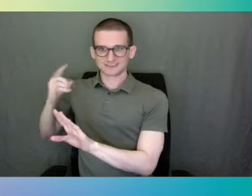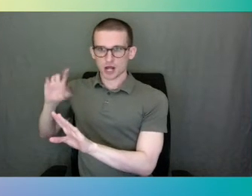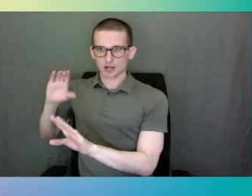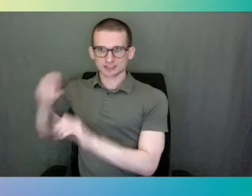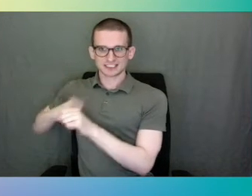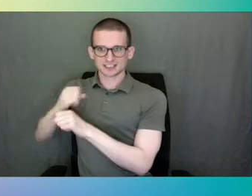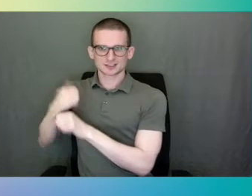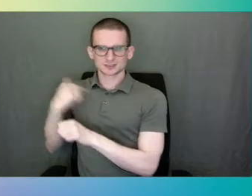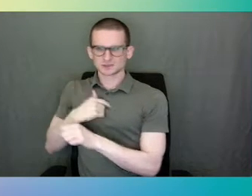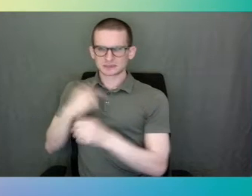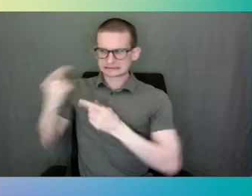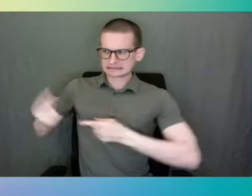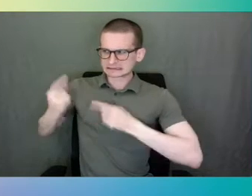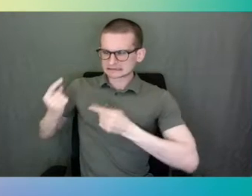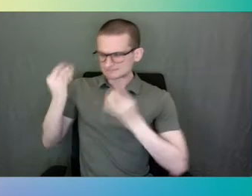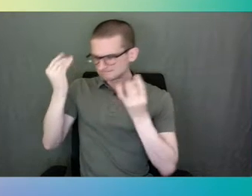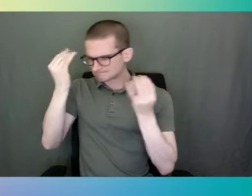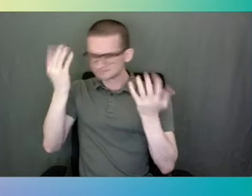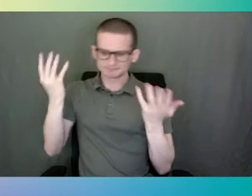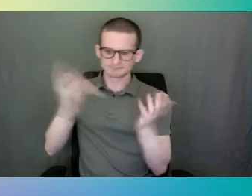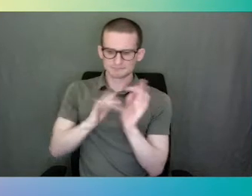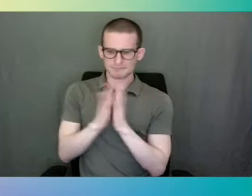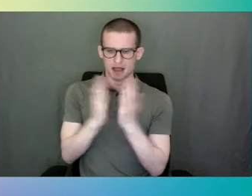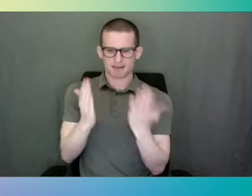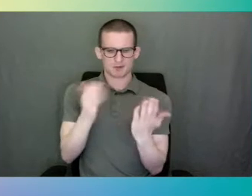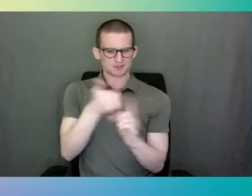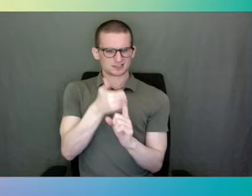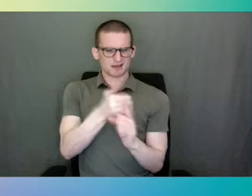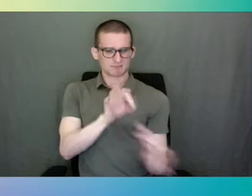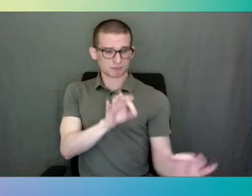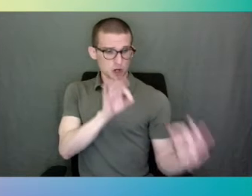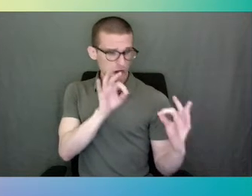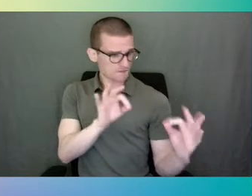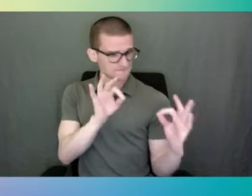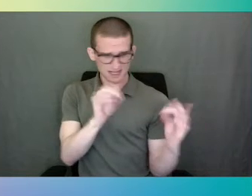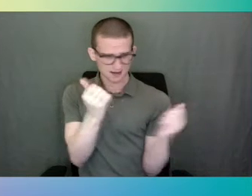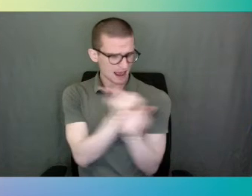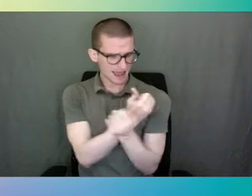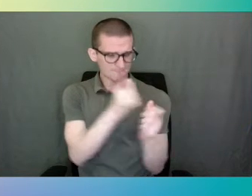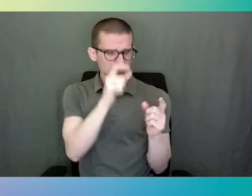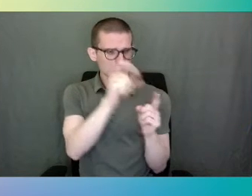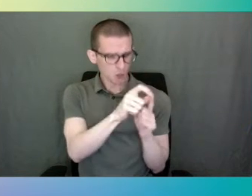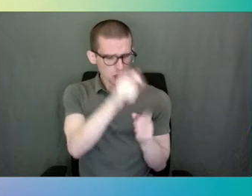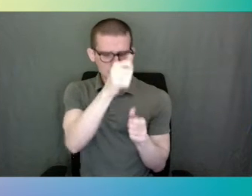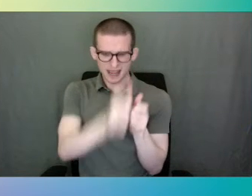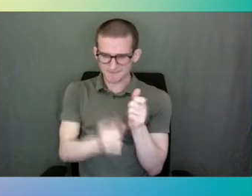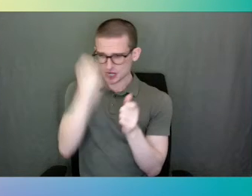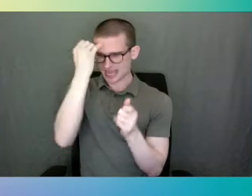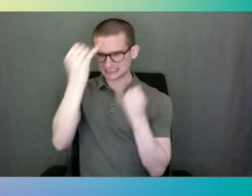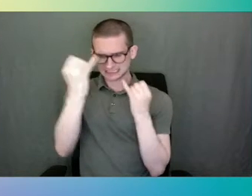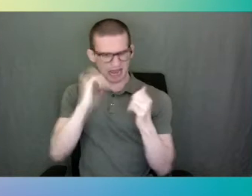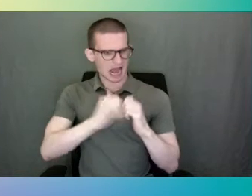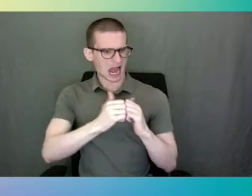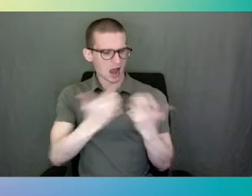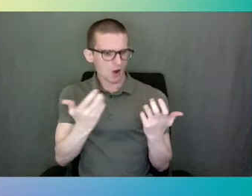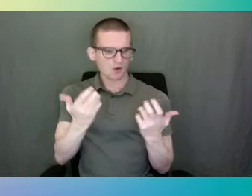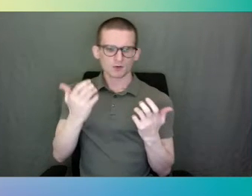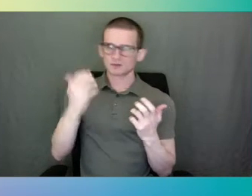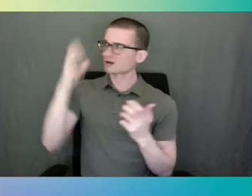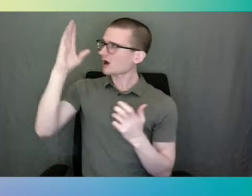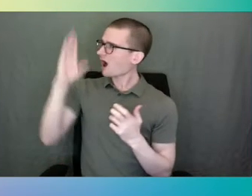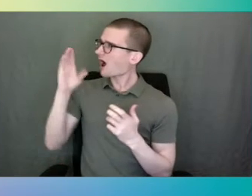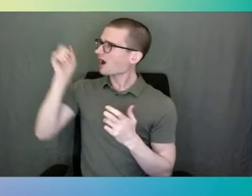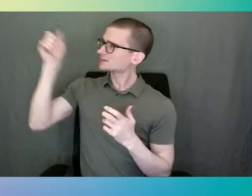is the Bible perfect in every word, in every idea? How do we view this? Because it's a collaboration of a divine God